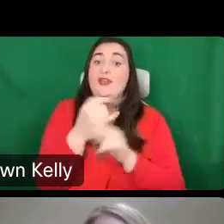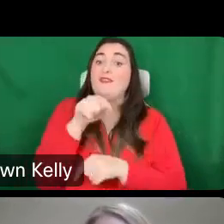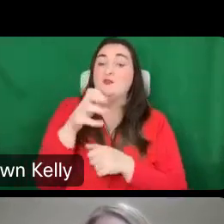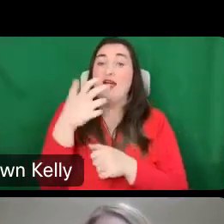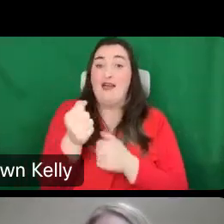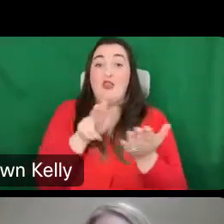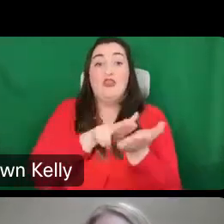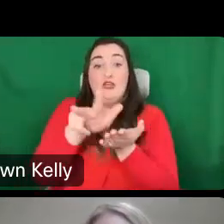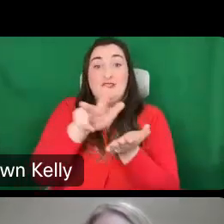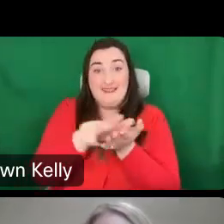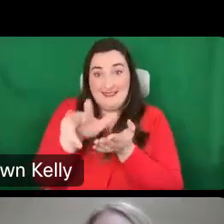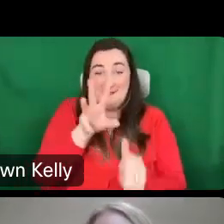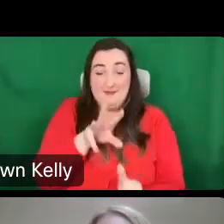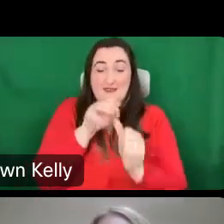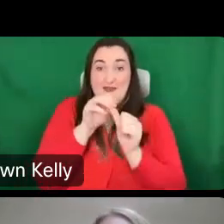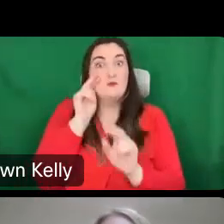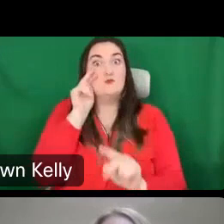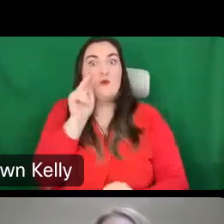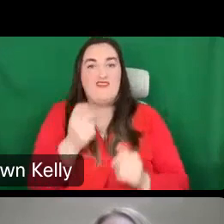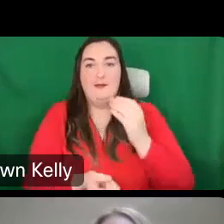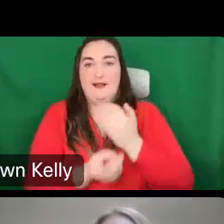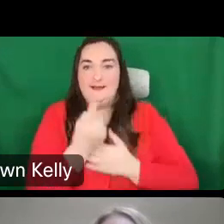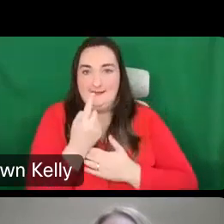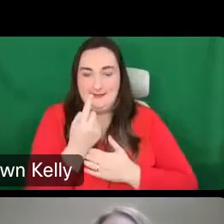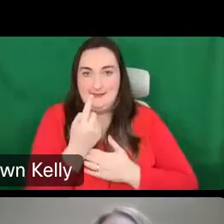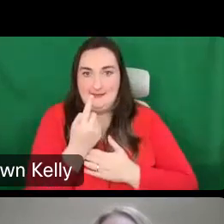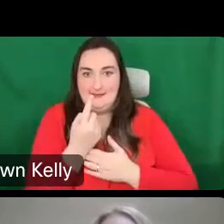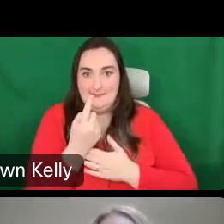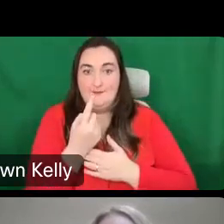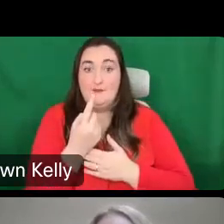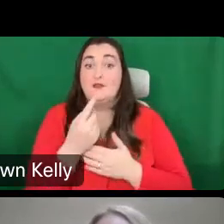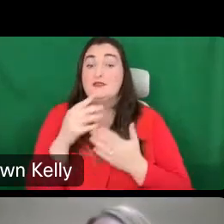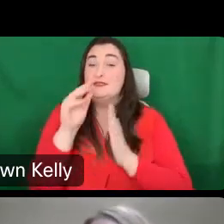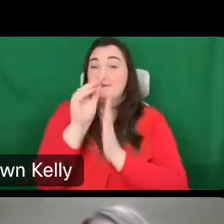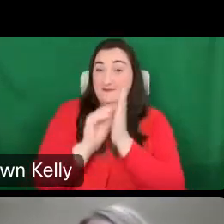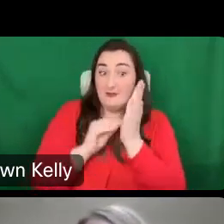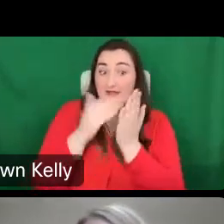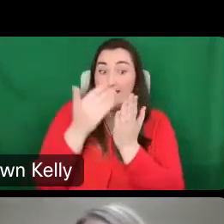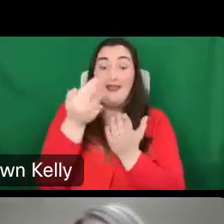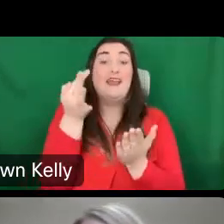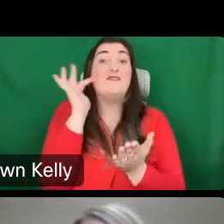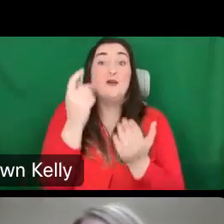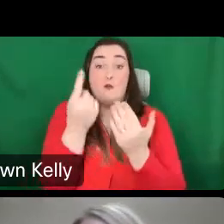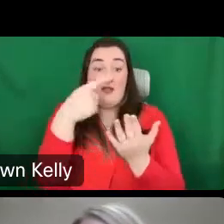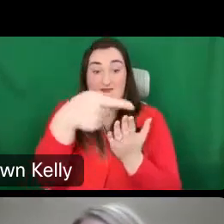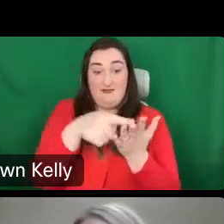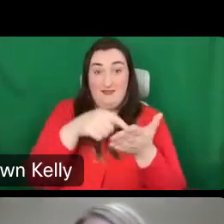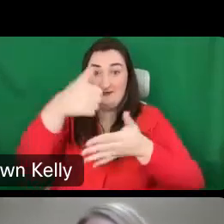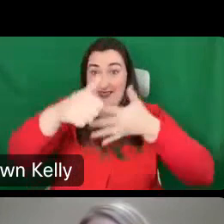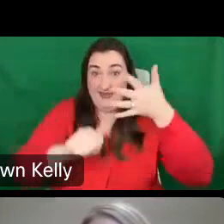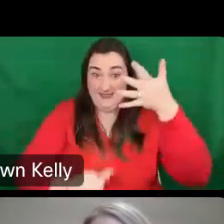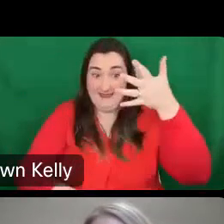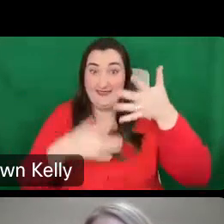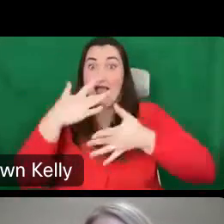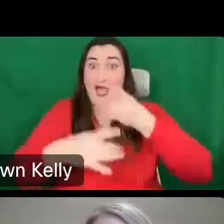specific notifiable incidents. And the specific list, whenever one of those notifiable incidents occurs as they